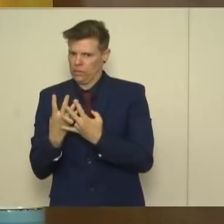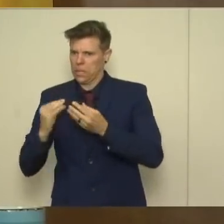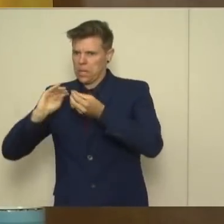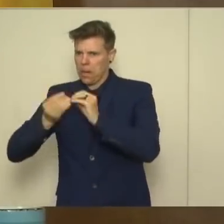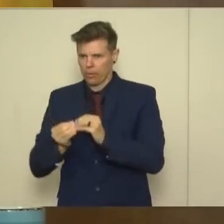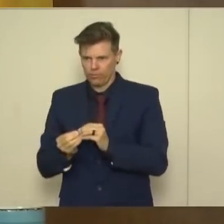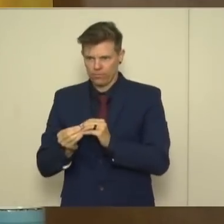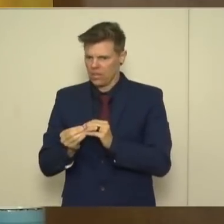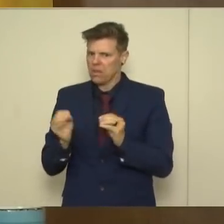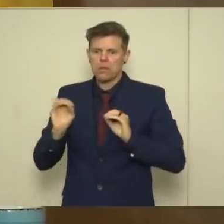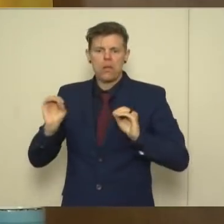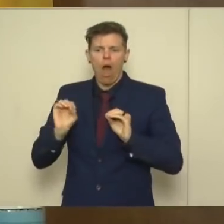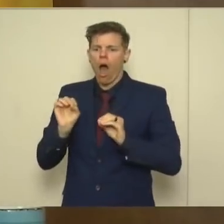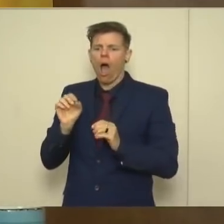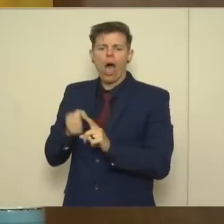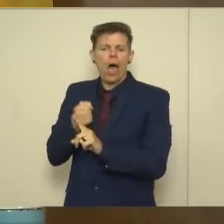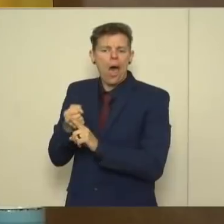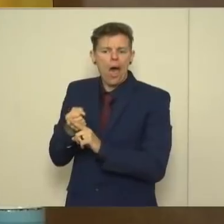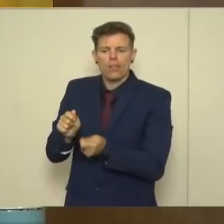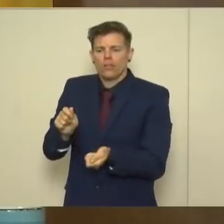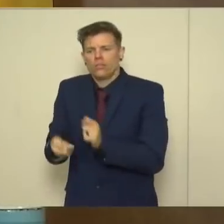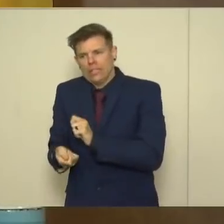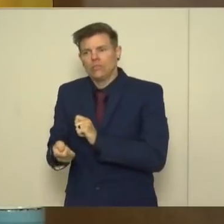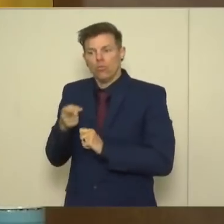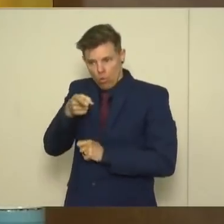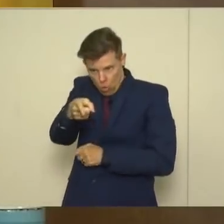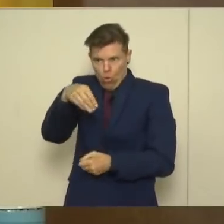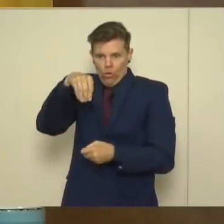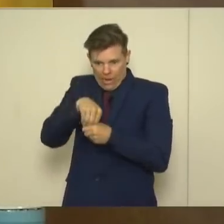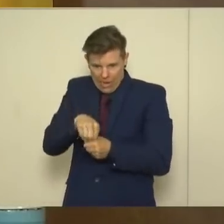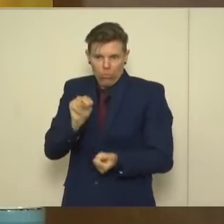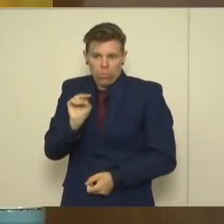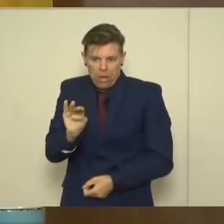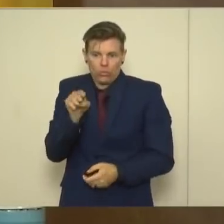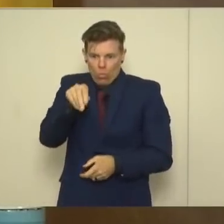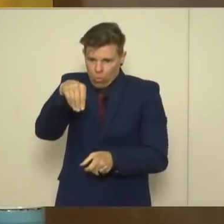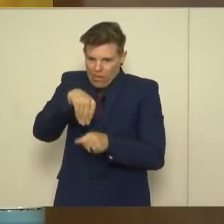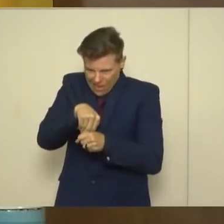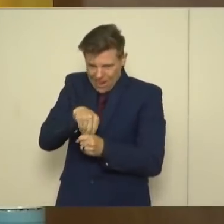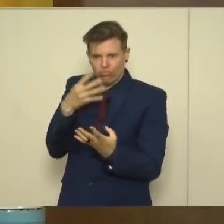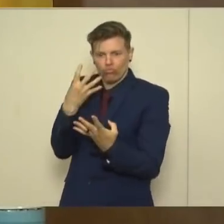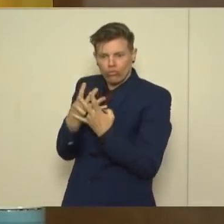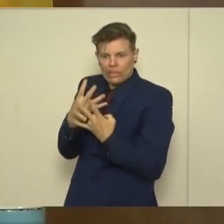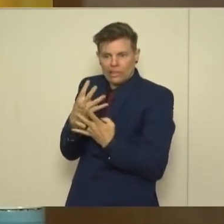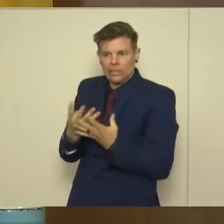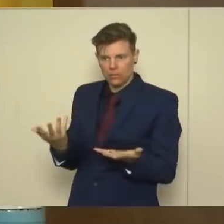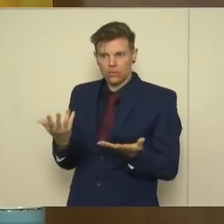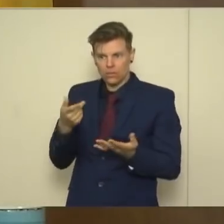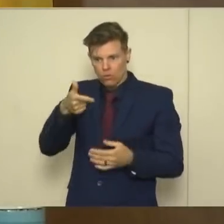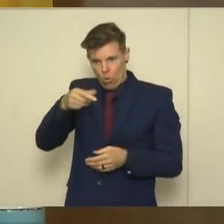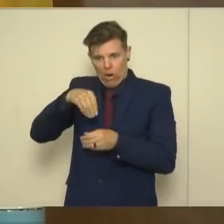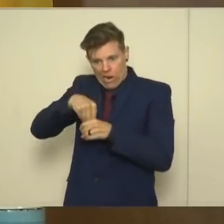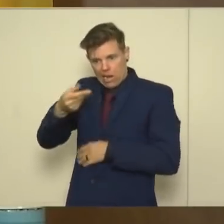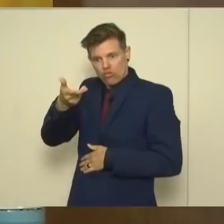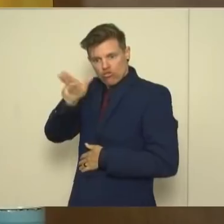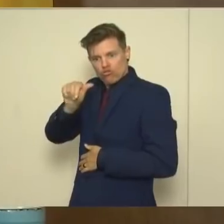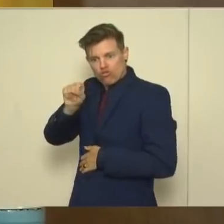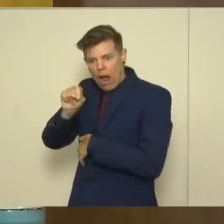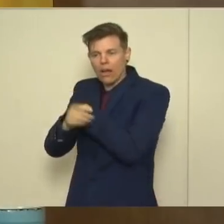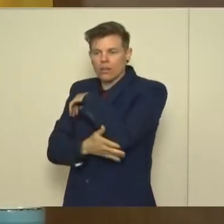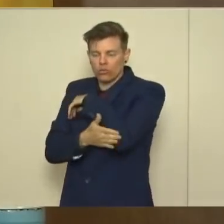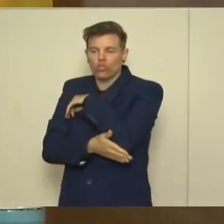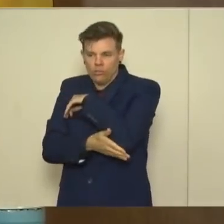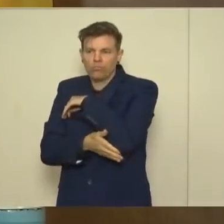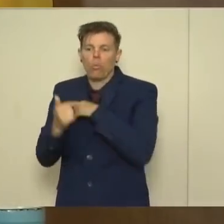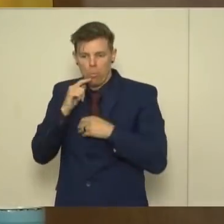any context. We treat that, you're in the state, you're in Grant County. We have a responsibility to make sure that we're doing